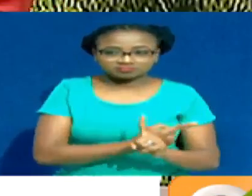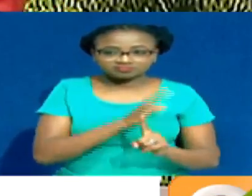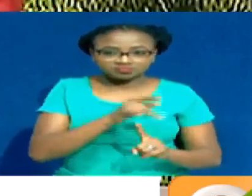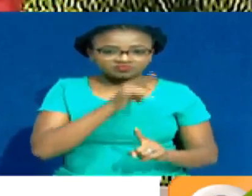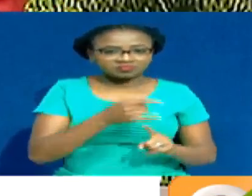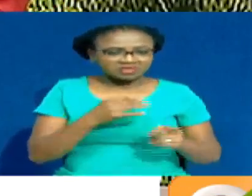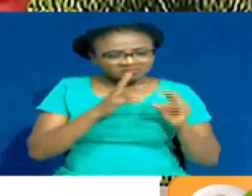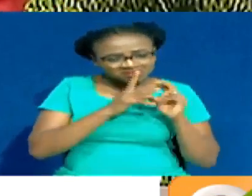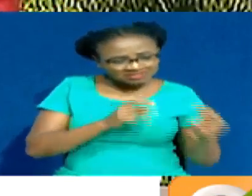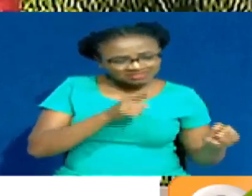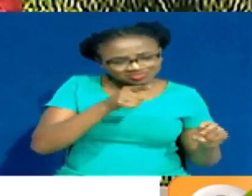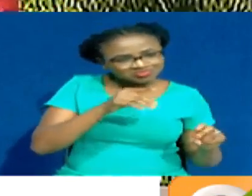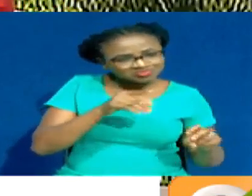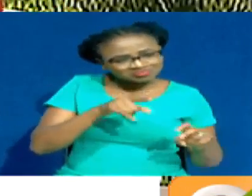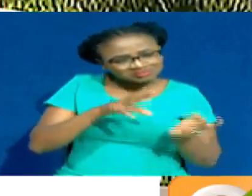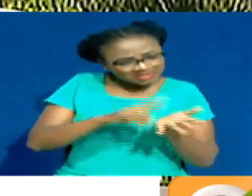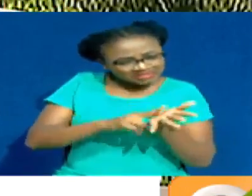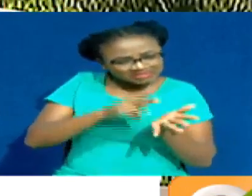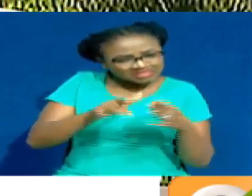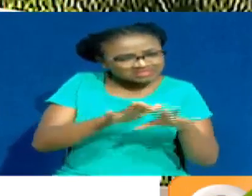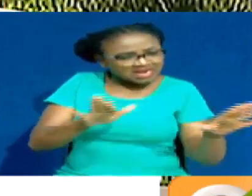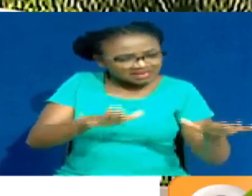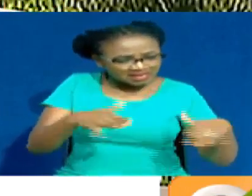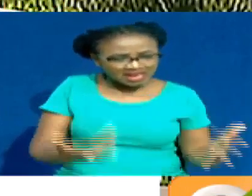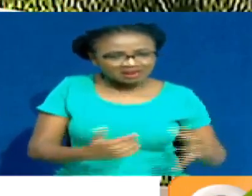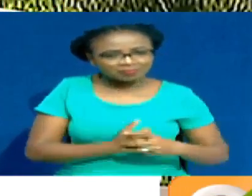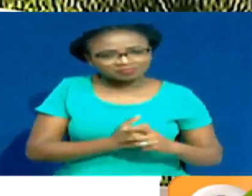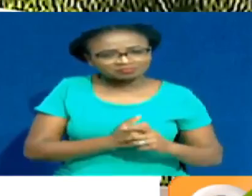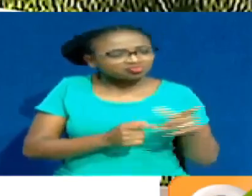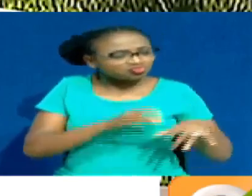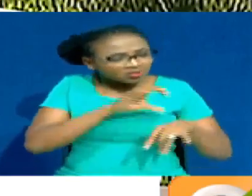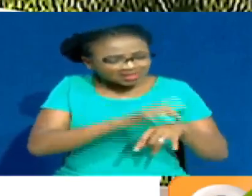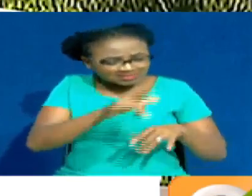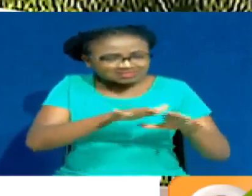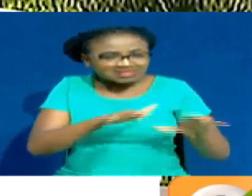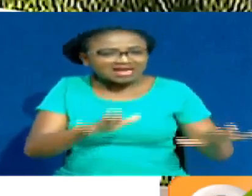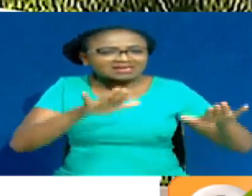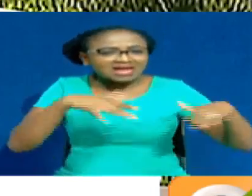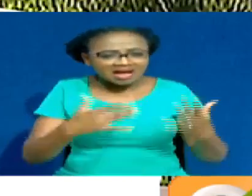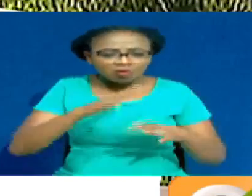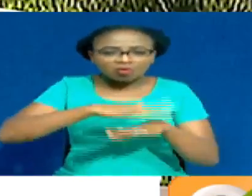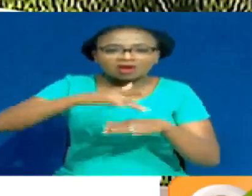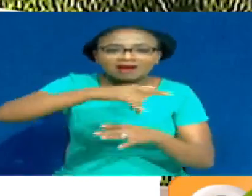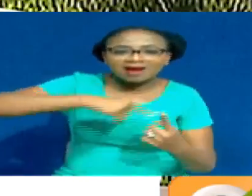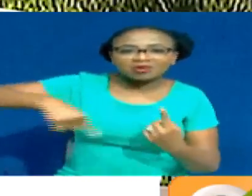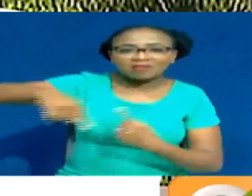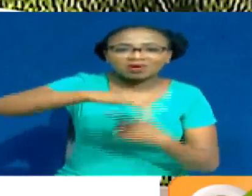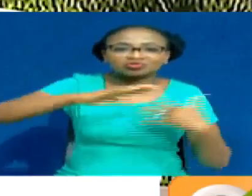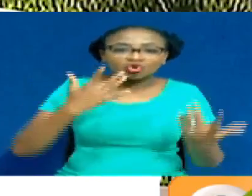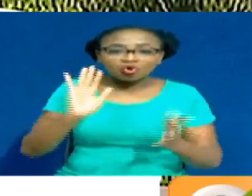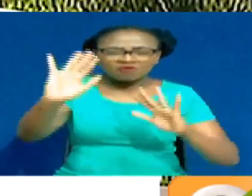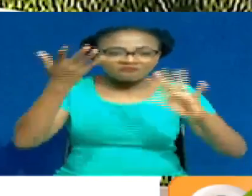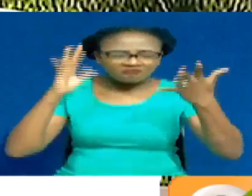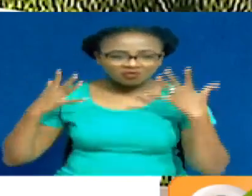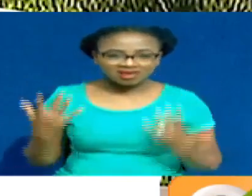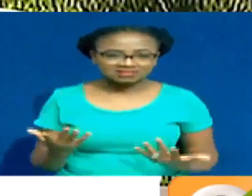really happened. How did we register titles on roundabouts, on railway reserves, on road reserves? And then the due process